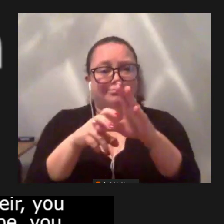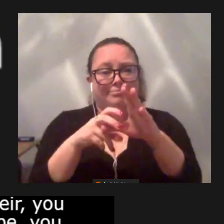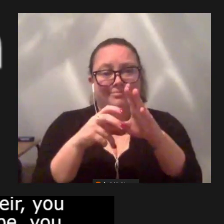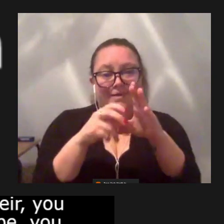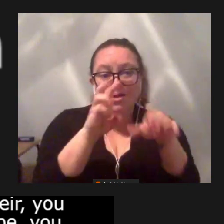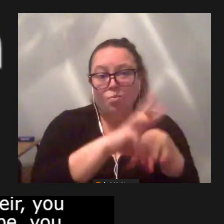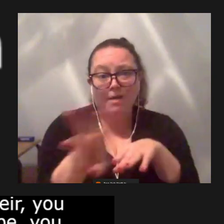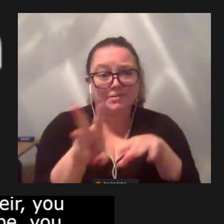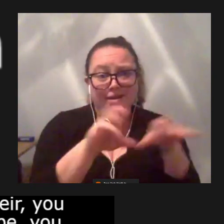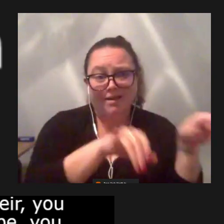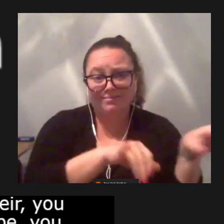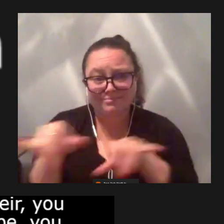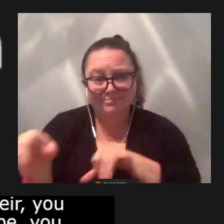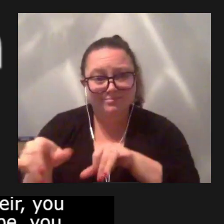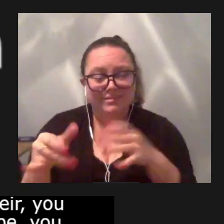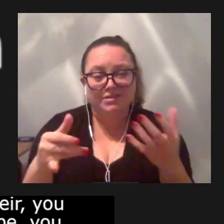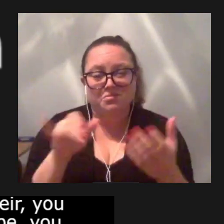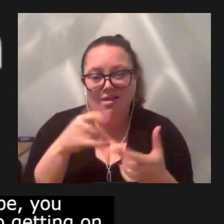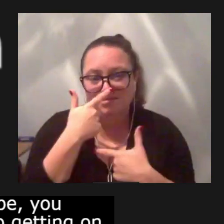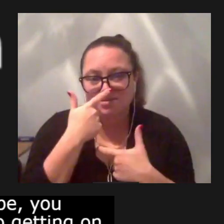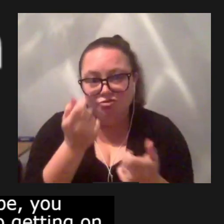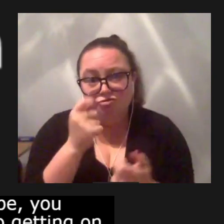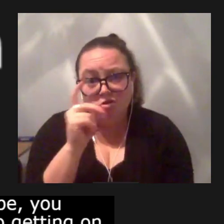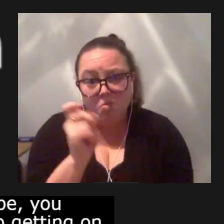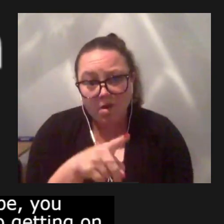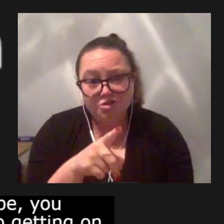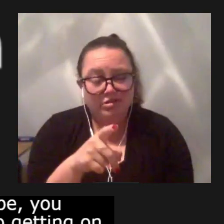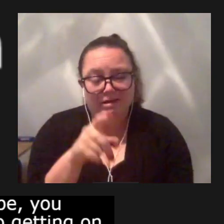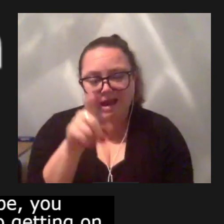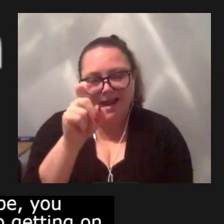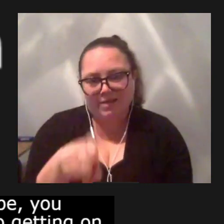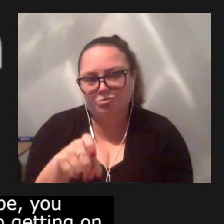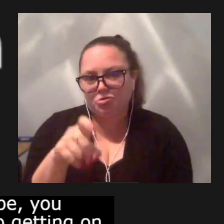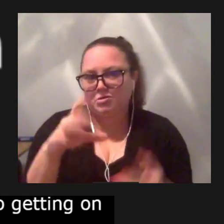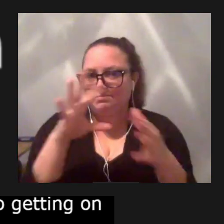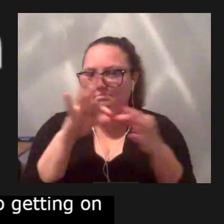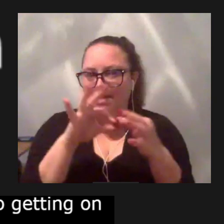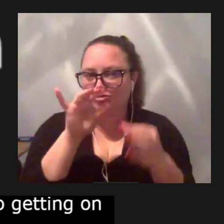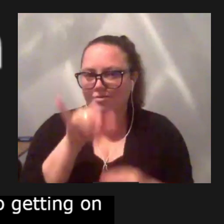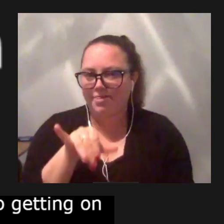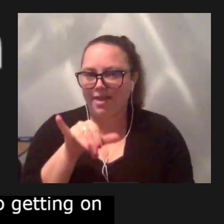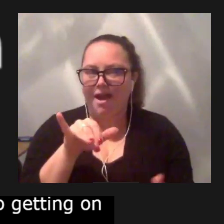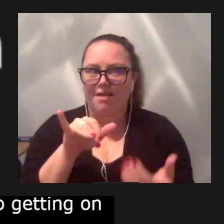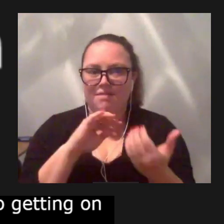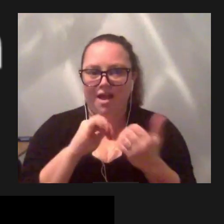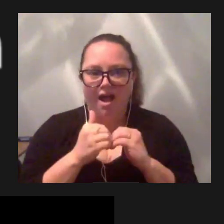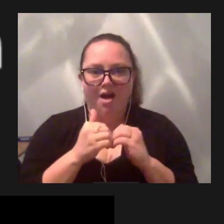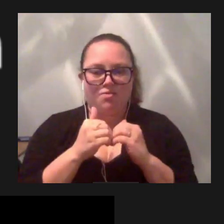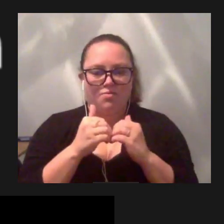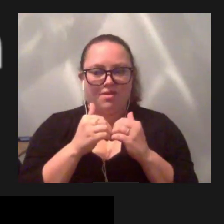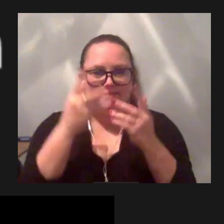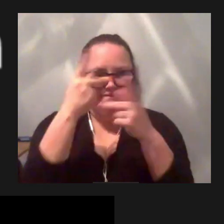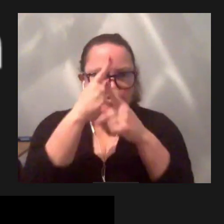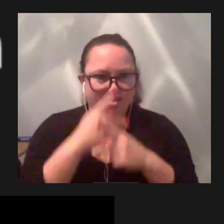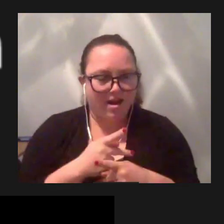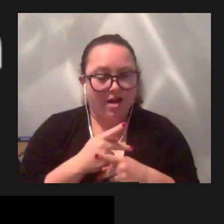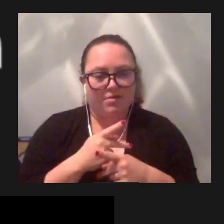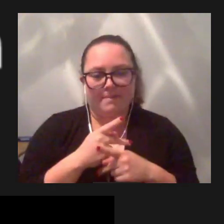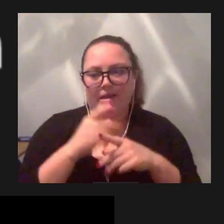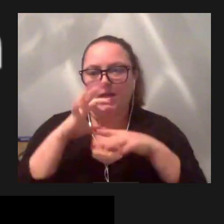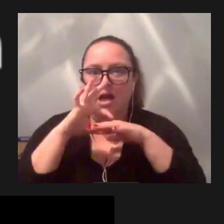that's an interesting question about how to bring that layer forward. Context is obviously king,